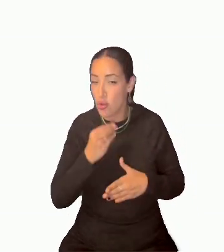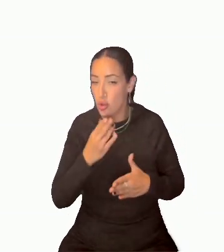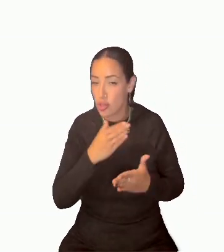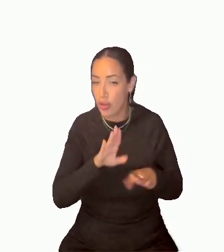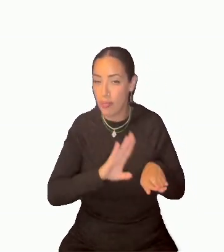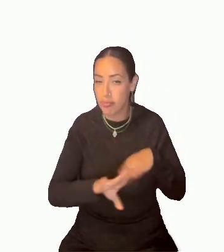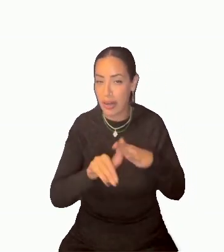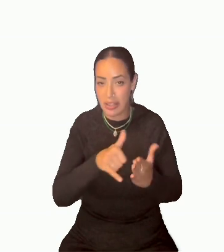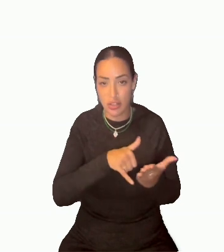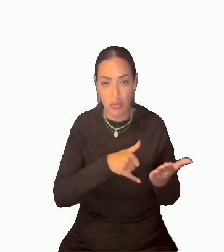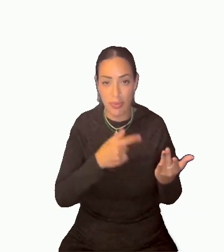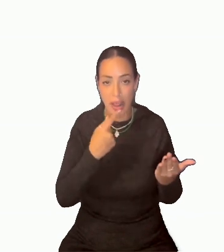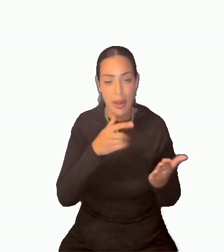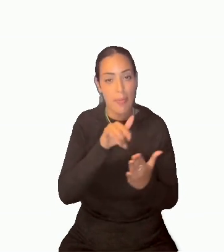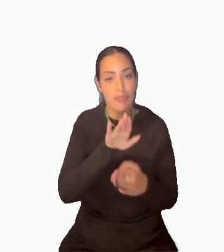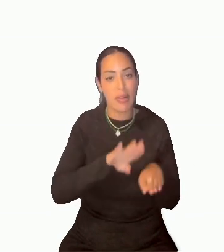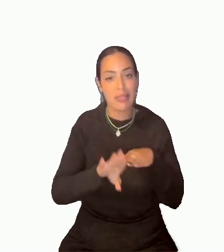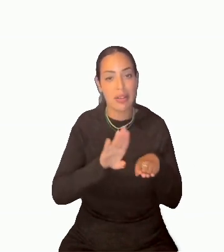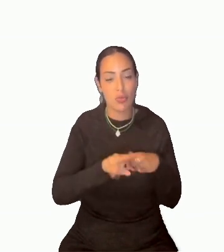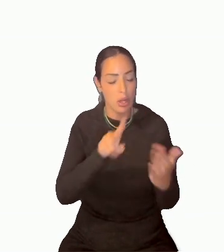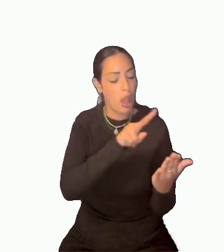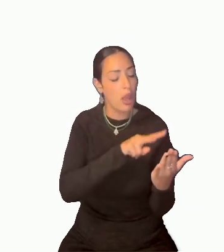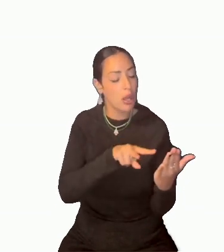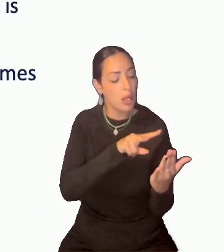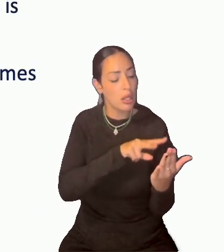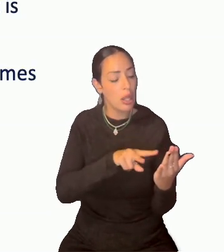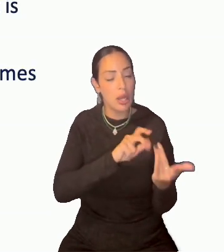it out loud so as to get used to these words.